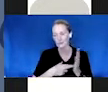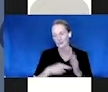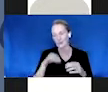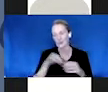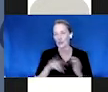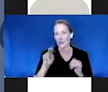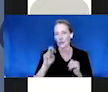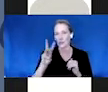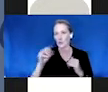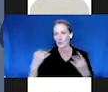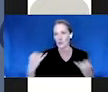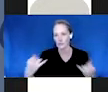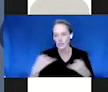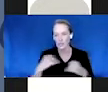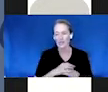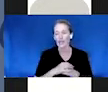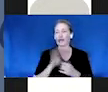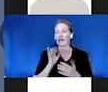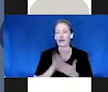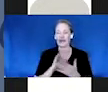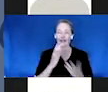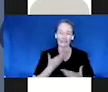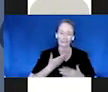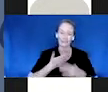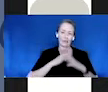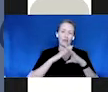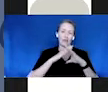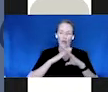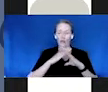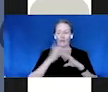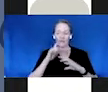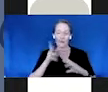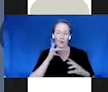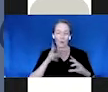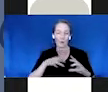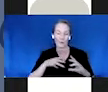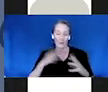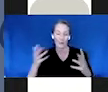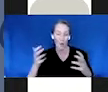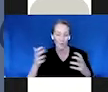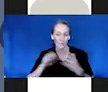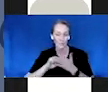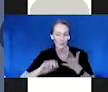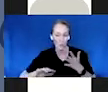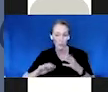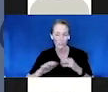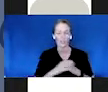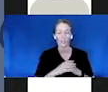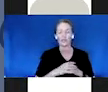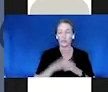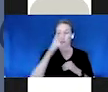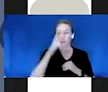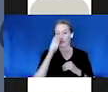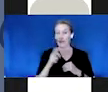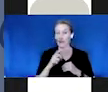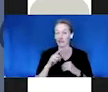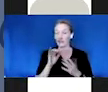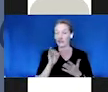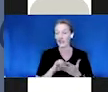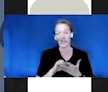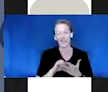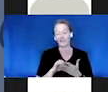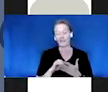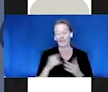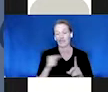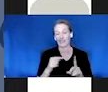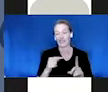put barriers in the way of women who are seeking abortion. And because of those, in part because of those, Sonia did not get the termination she